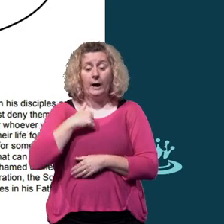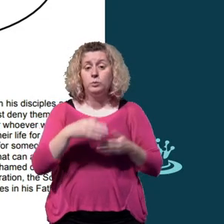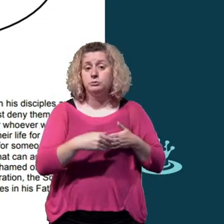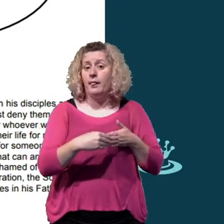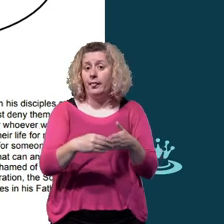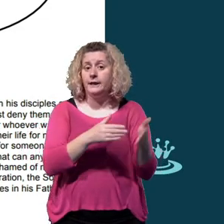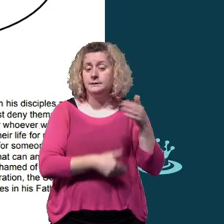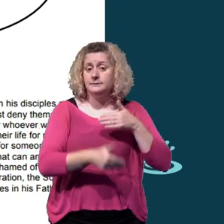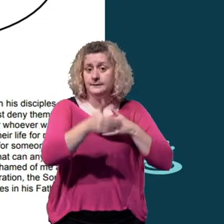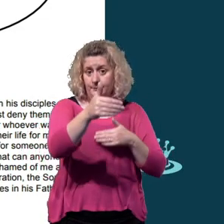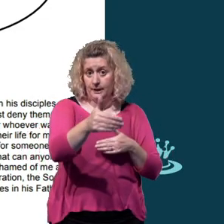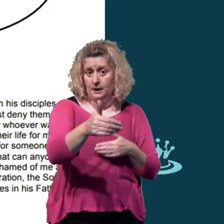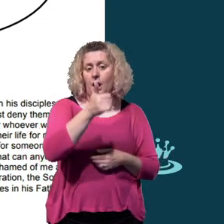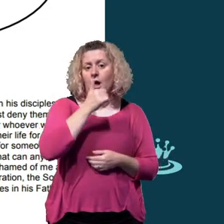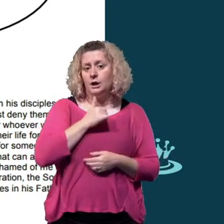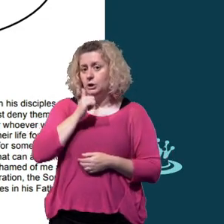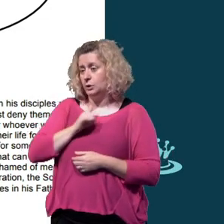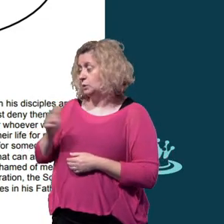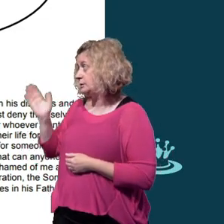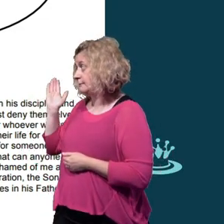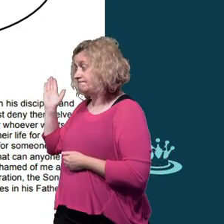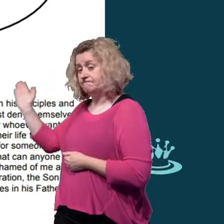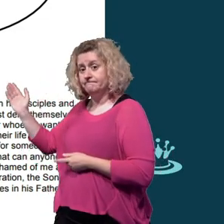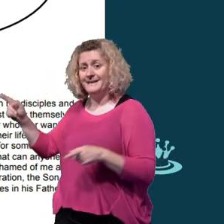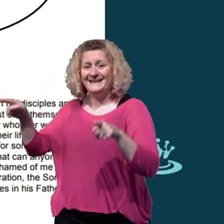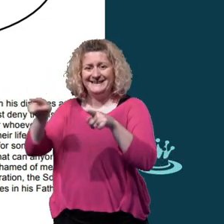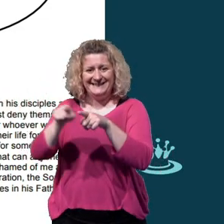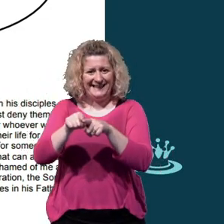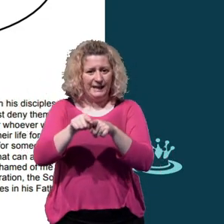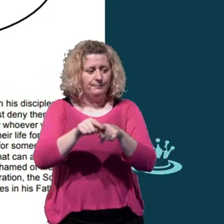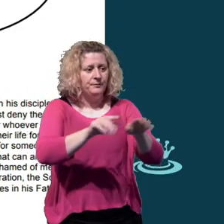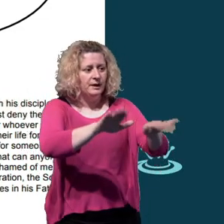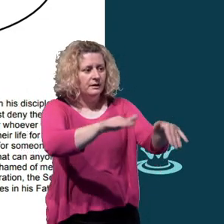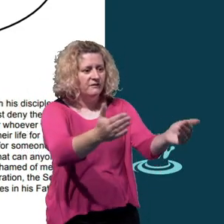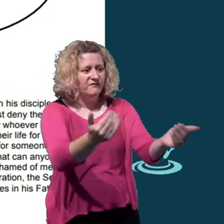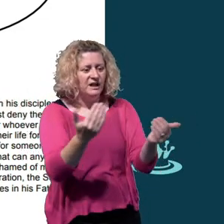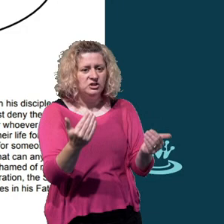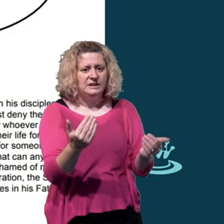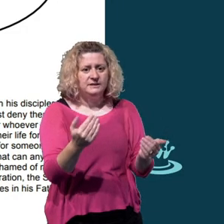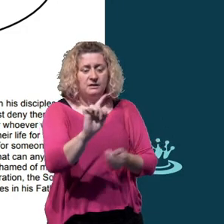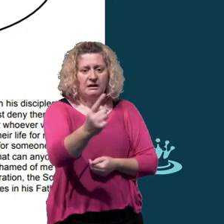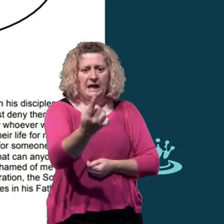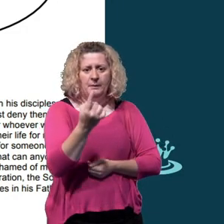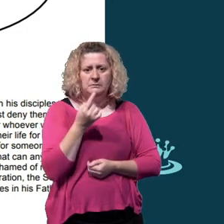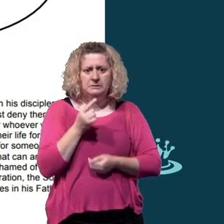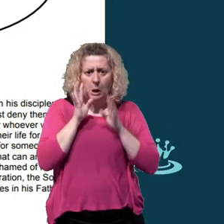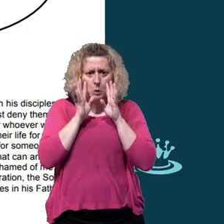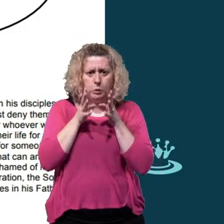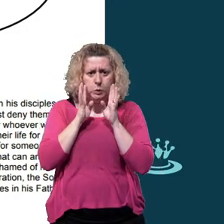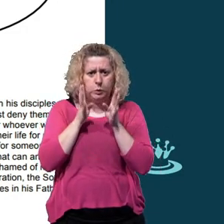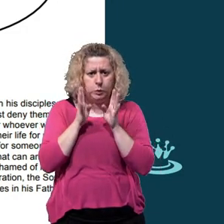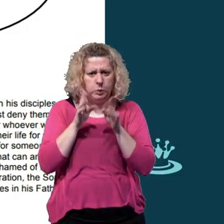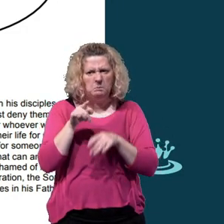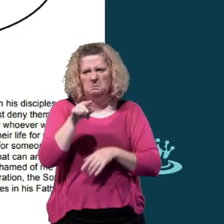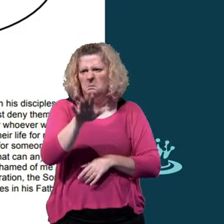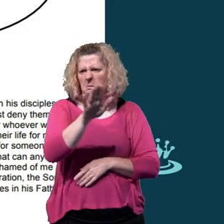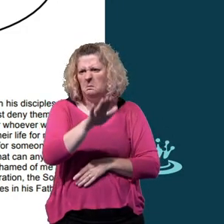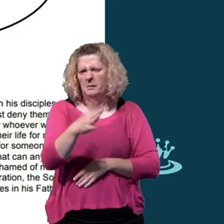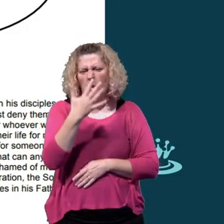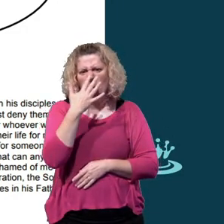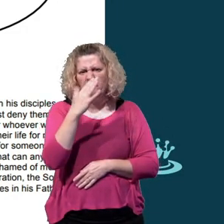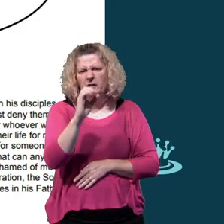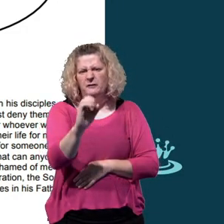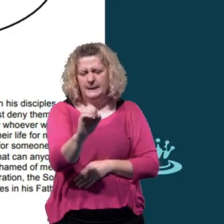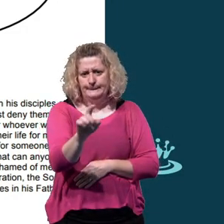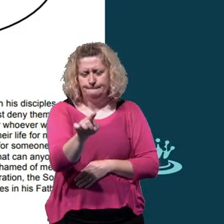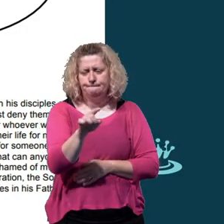this diagram up, and at the end, an evangelist came up to me in floods of tears. The person was about 50, and they